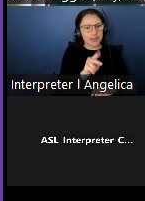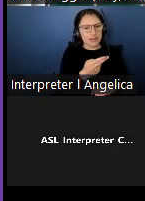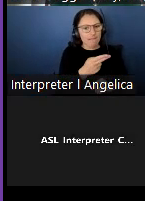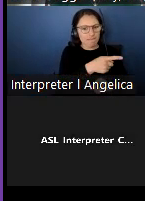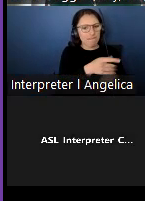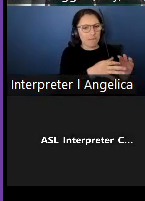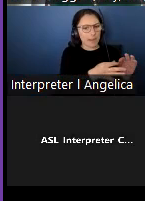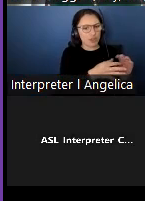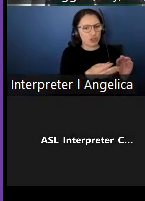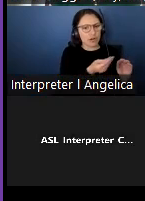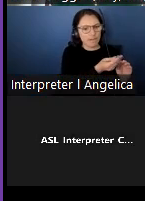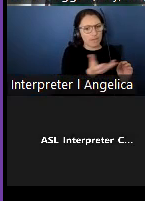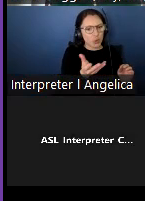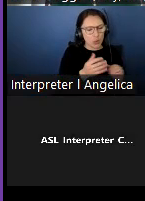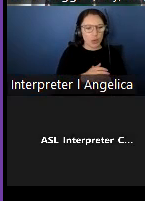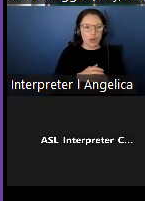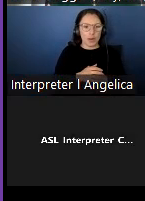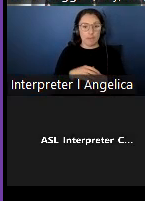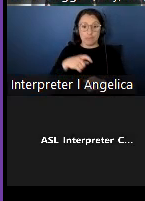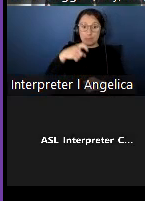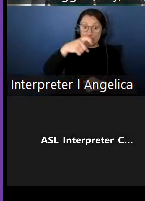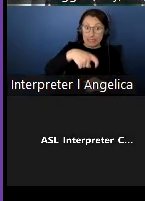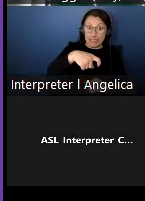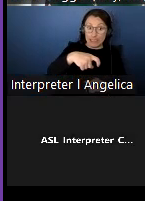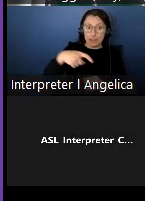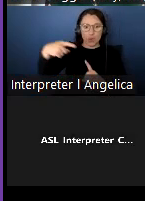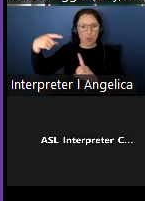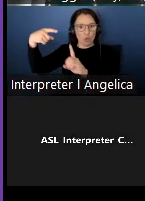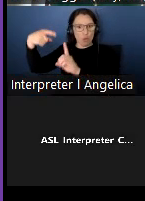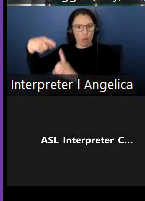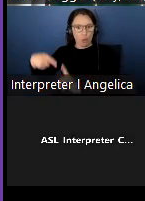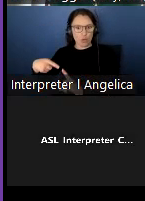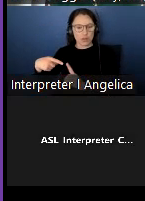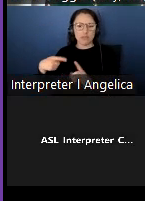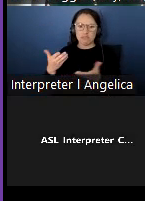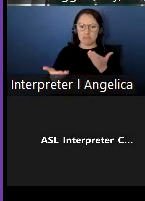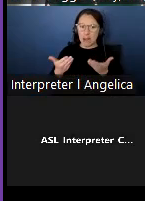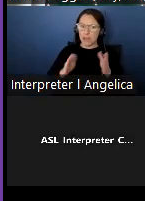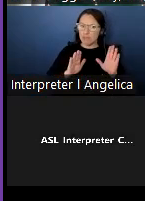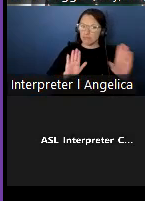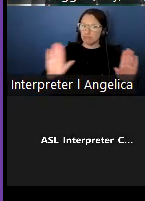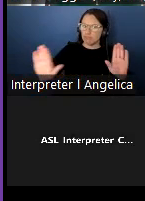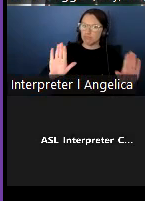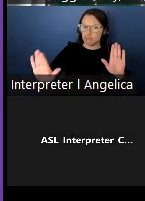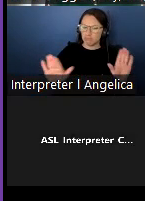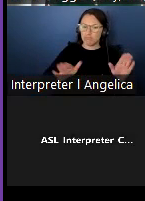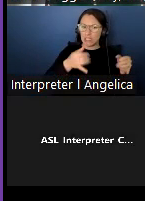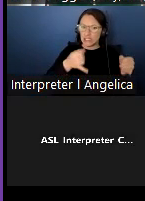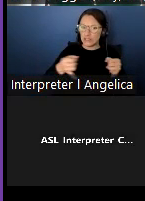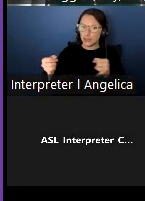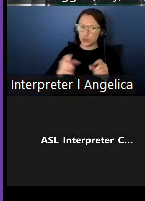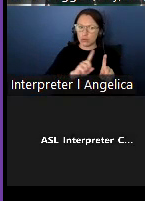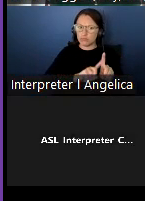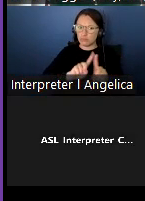these, but needs and goals may differ between individuals, and it's important